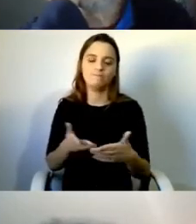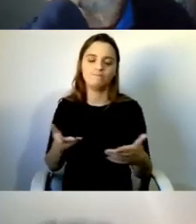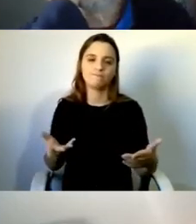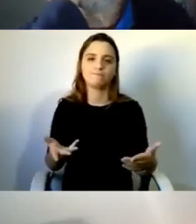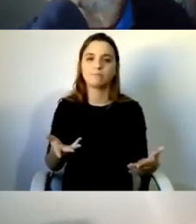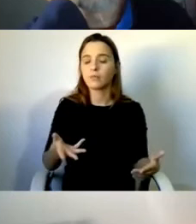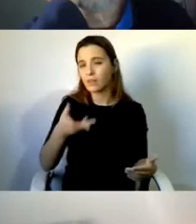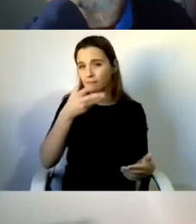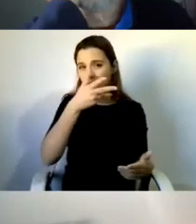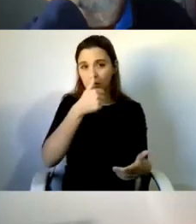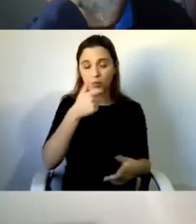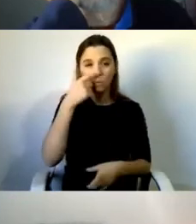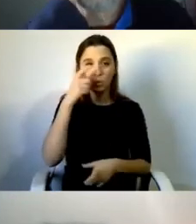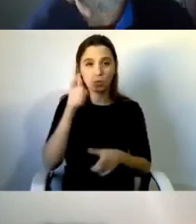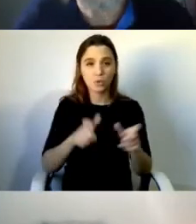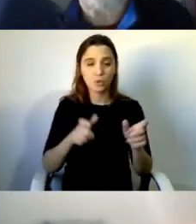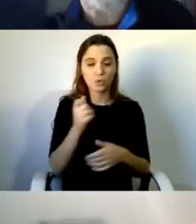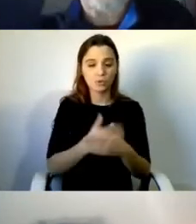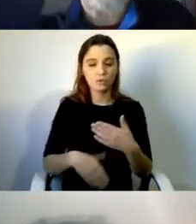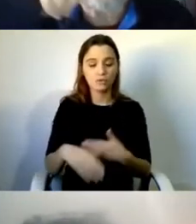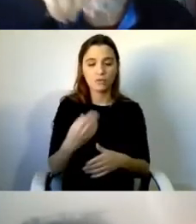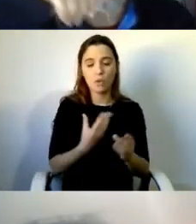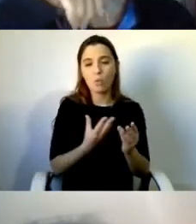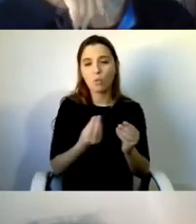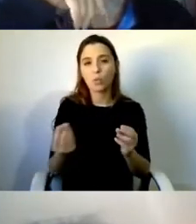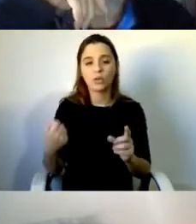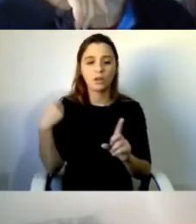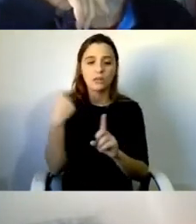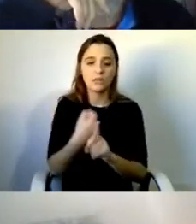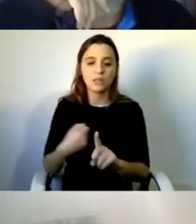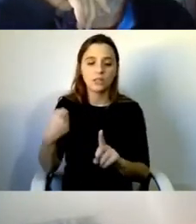up fighting, which is the worst news.